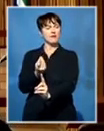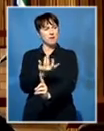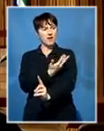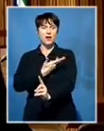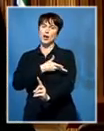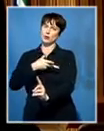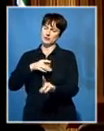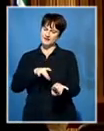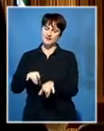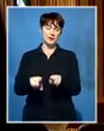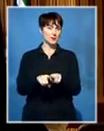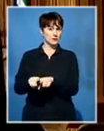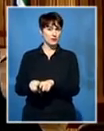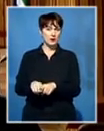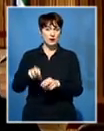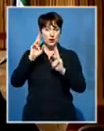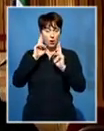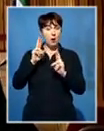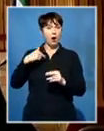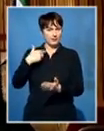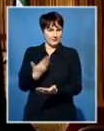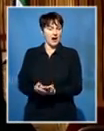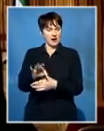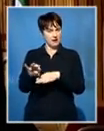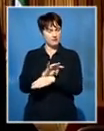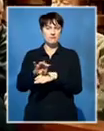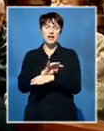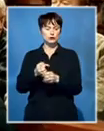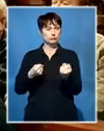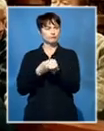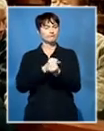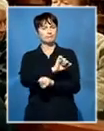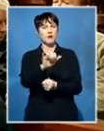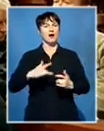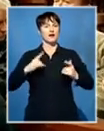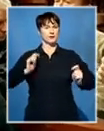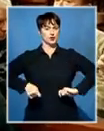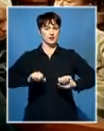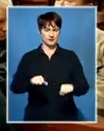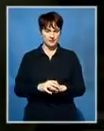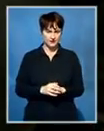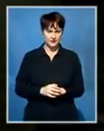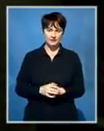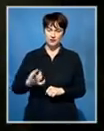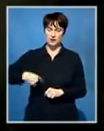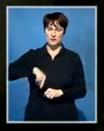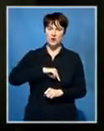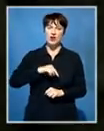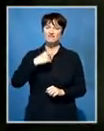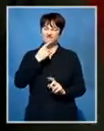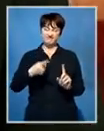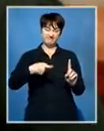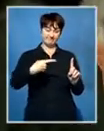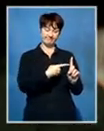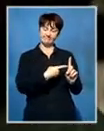them. And hopefully, through justice for Jayde, we can maybe change someone else's life. The state, however, said he was a flight risk. It